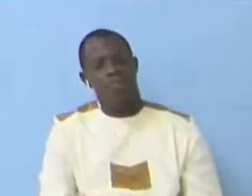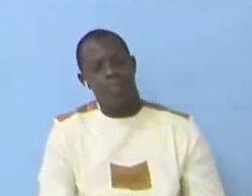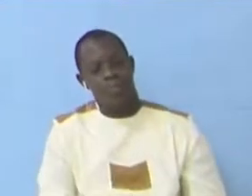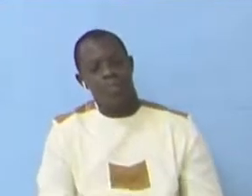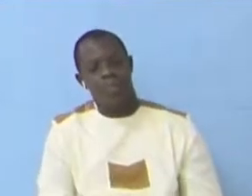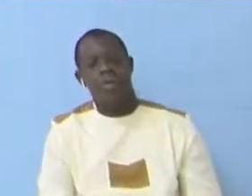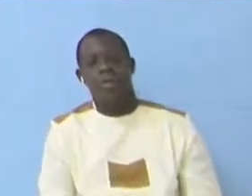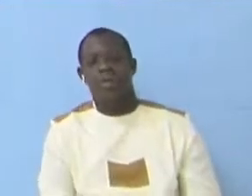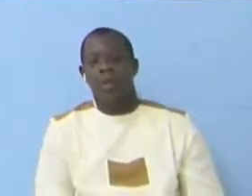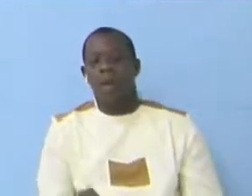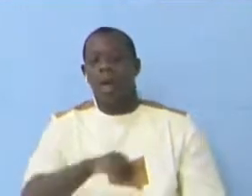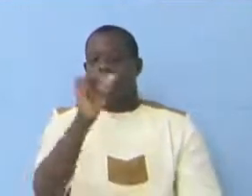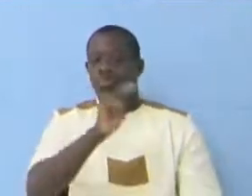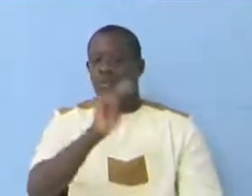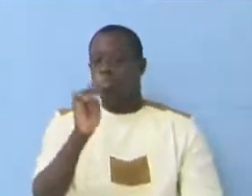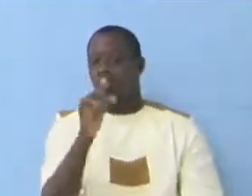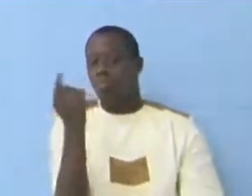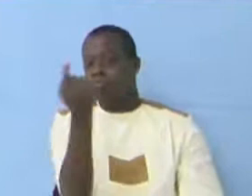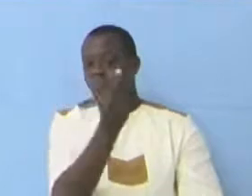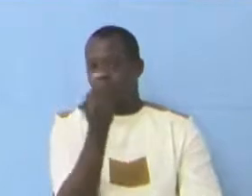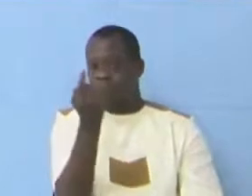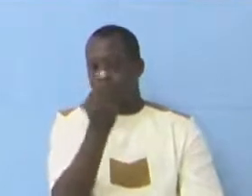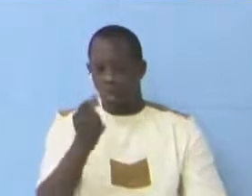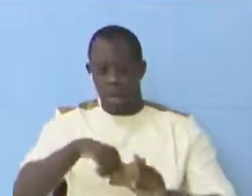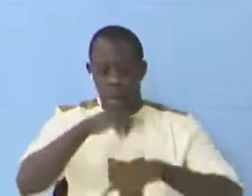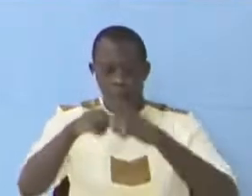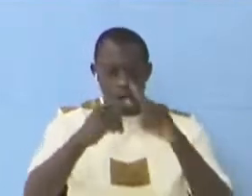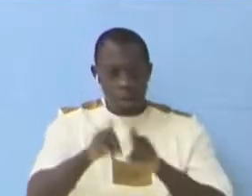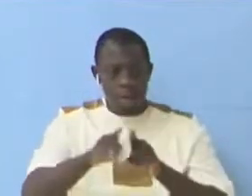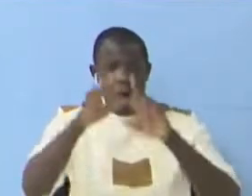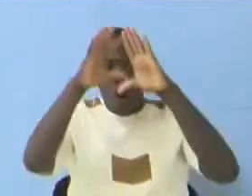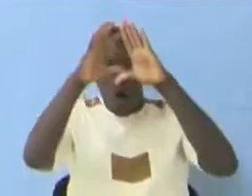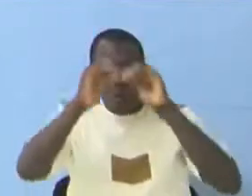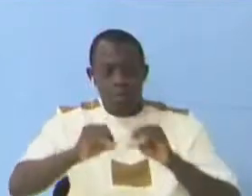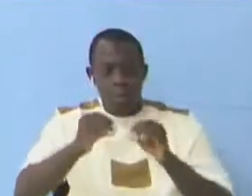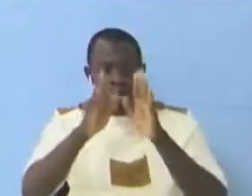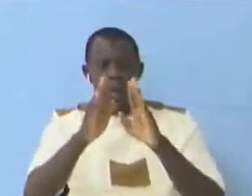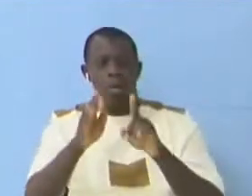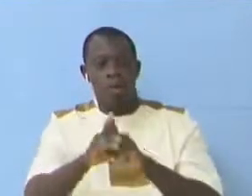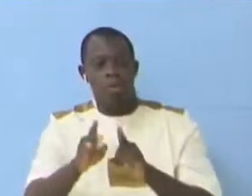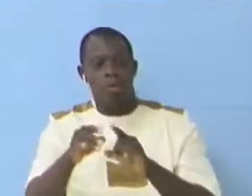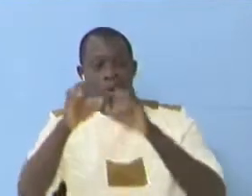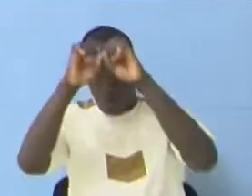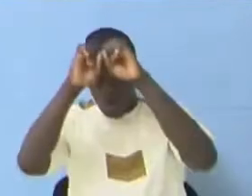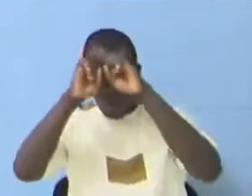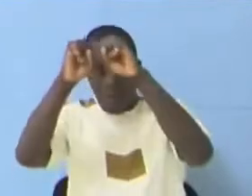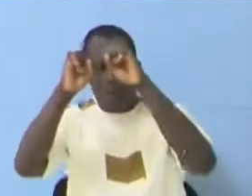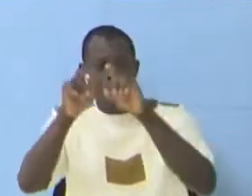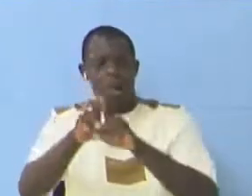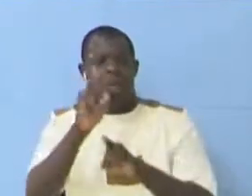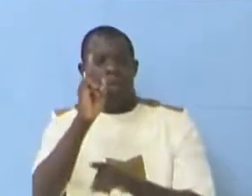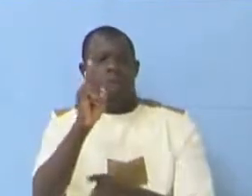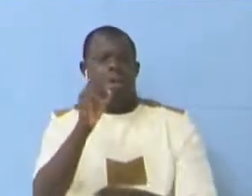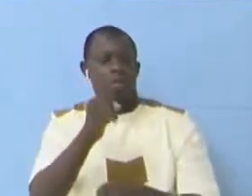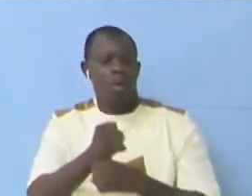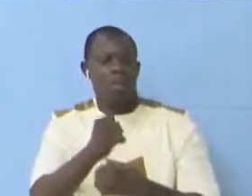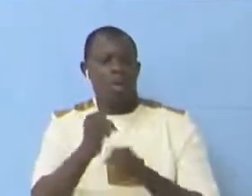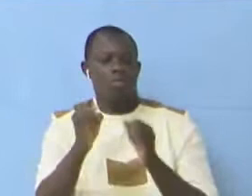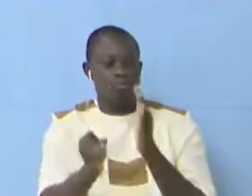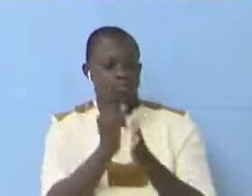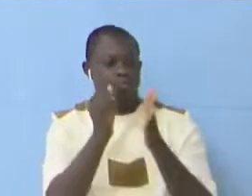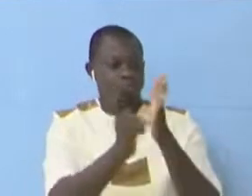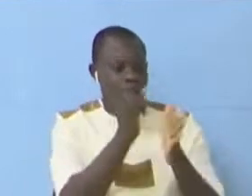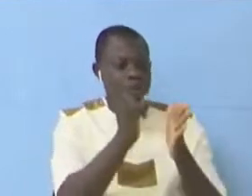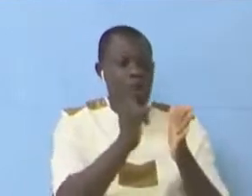And it was not only official matters of state, but it became an investigative tool for the